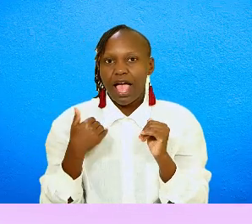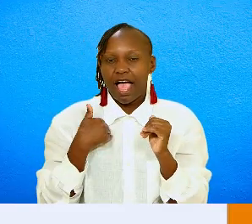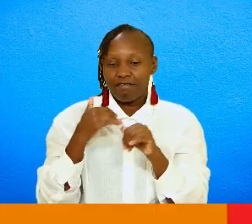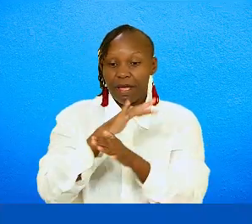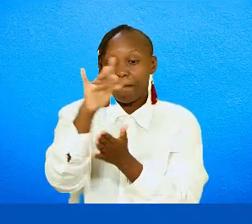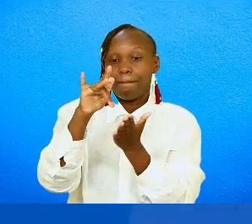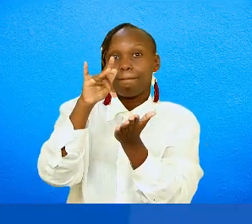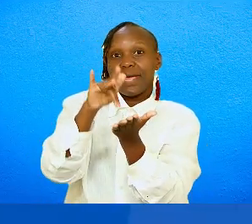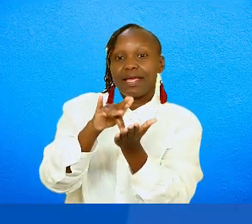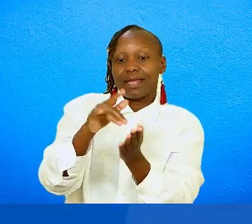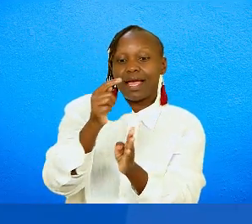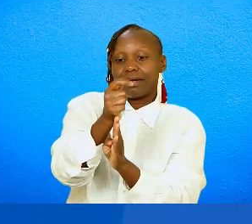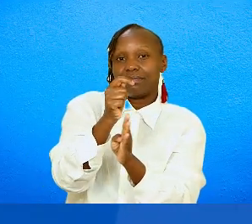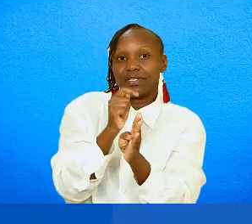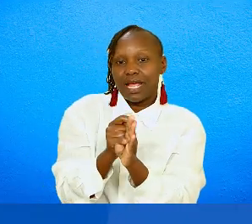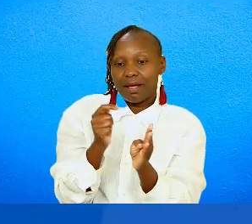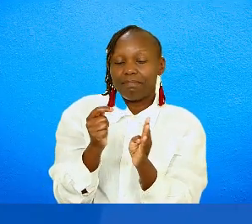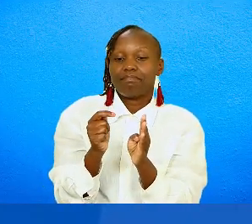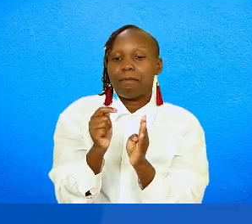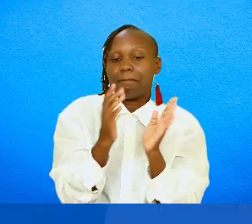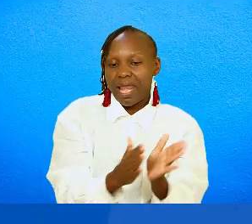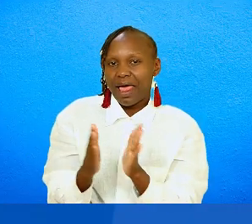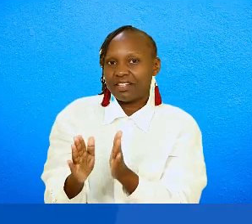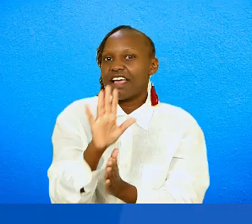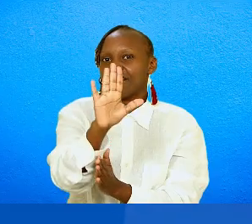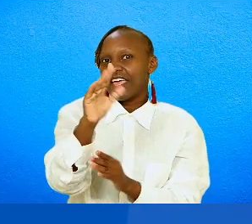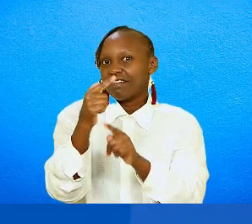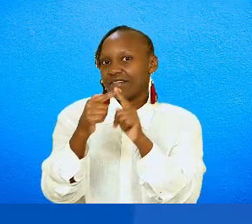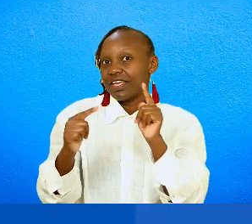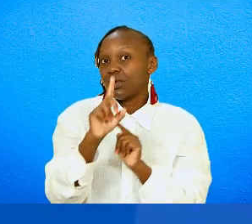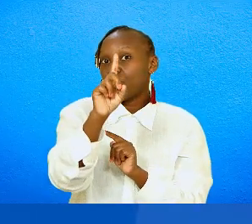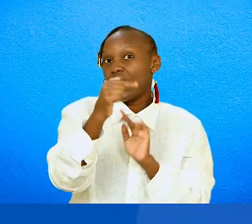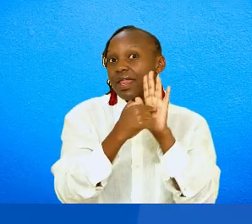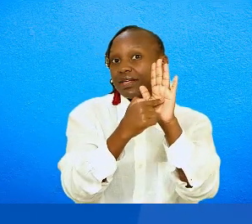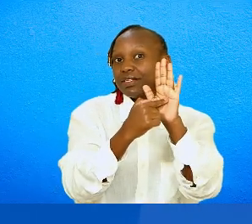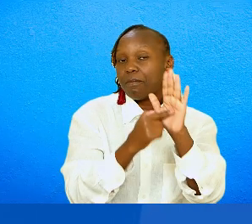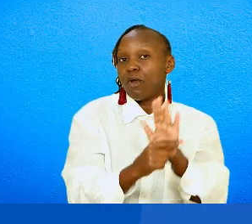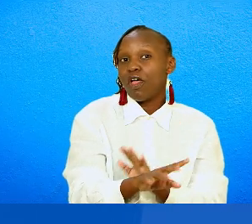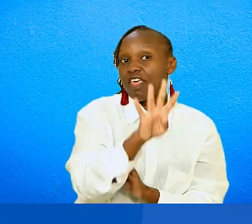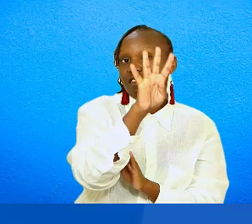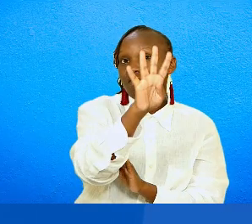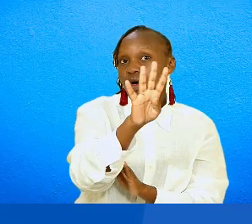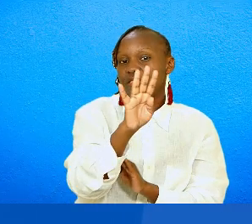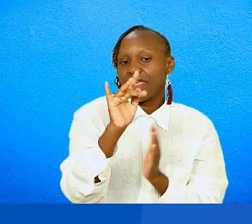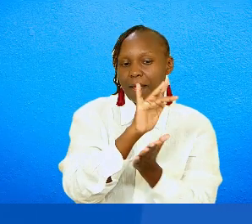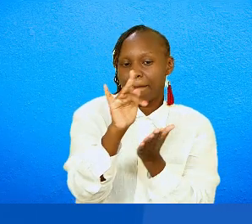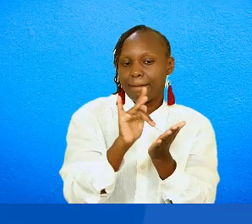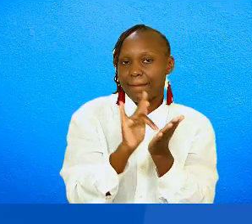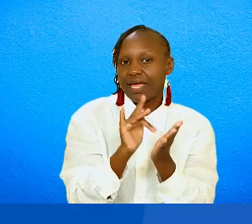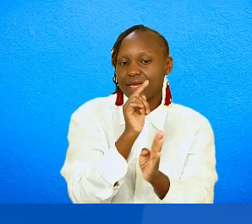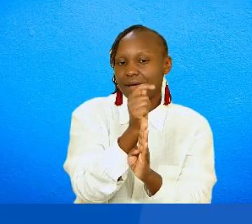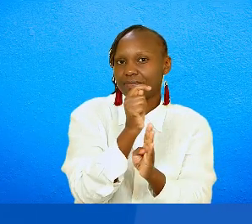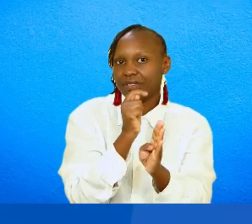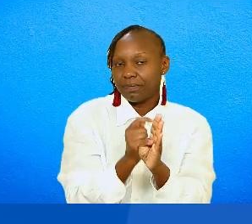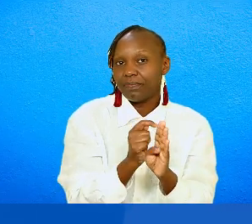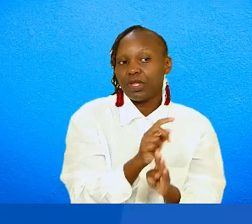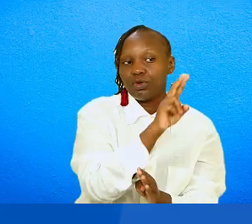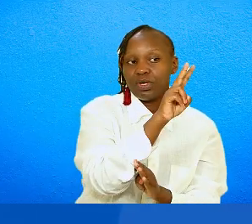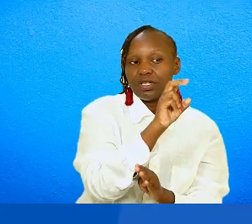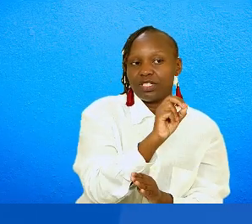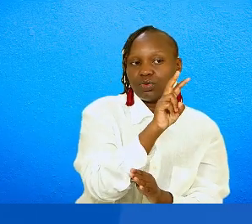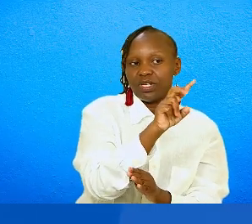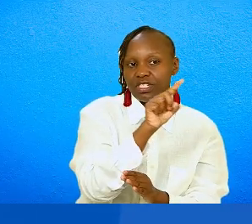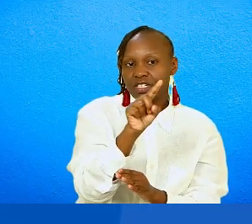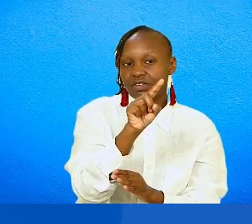medium-term plans that last typically 5 years. One example of this is the fourth medium-term plan, which lasts between 2024 and